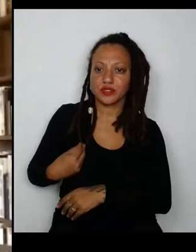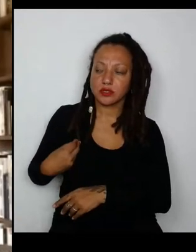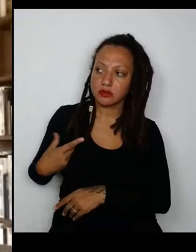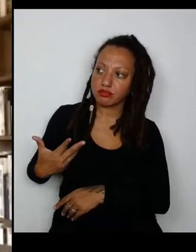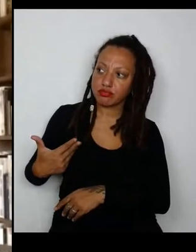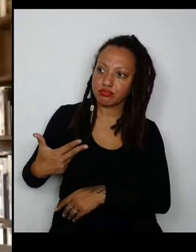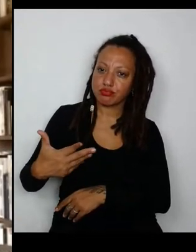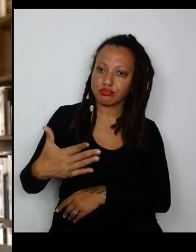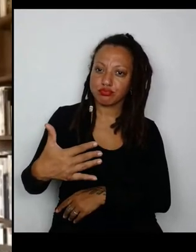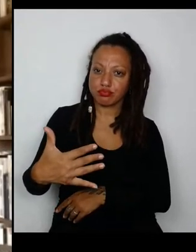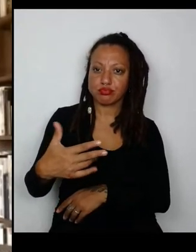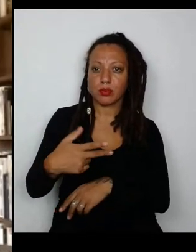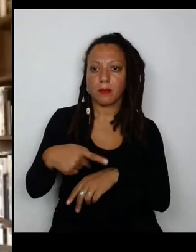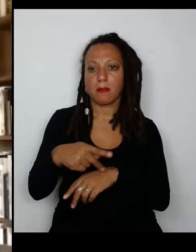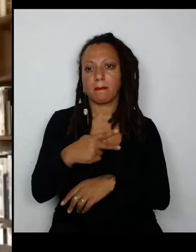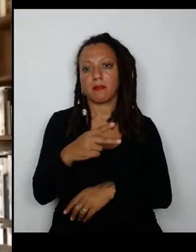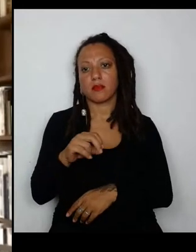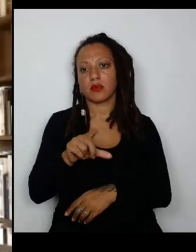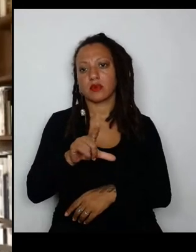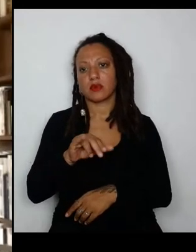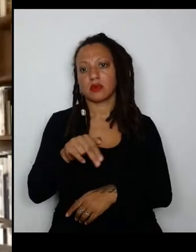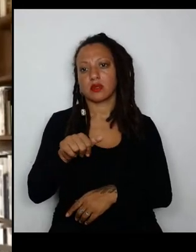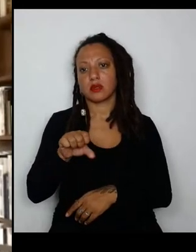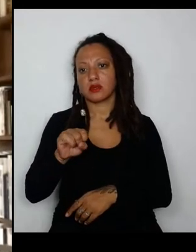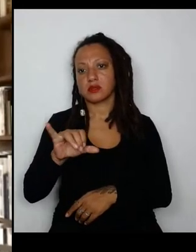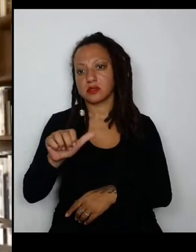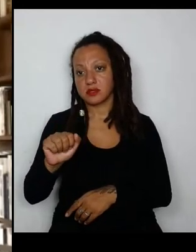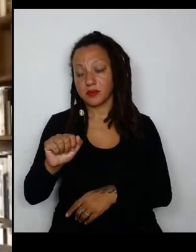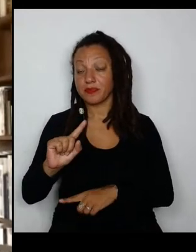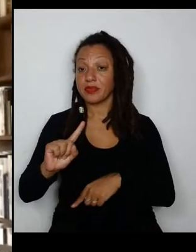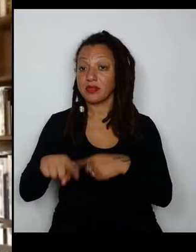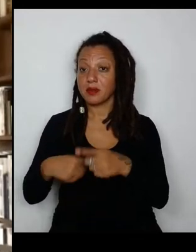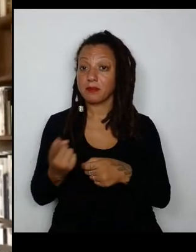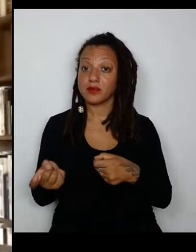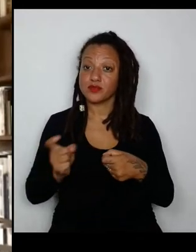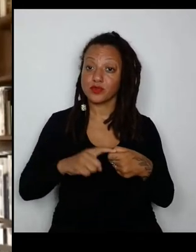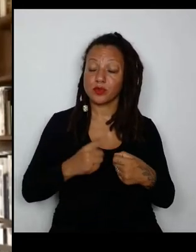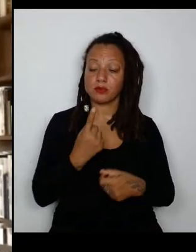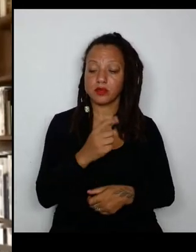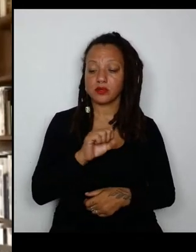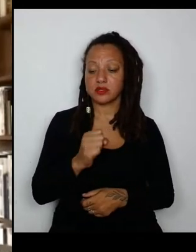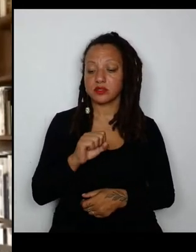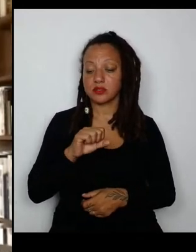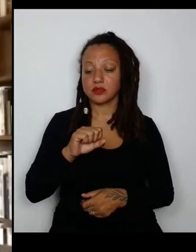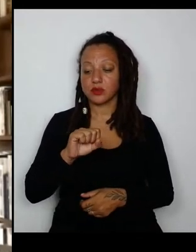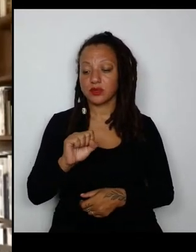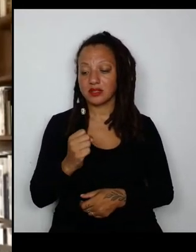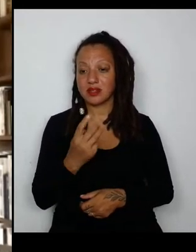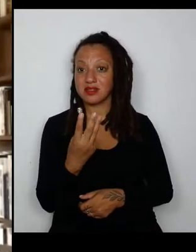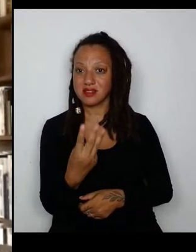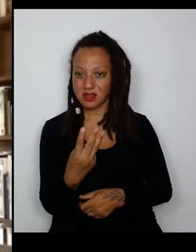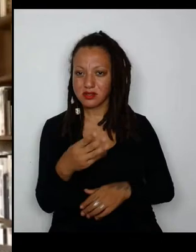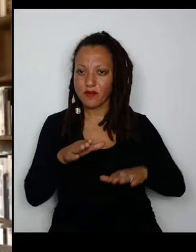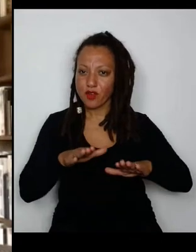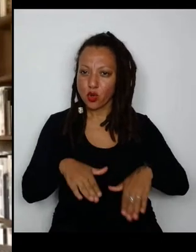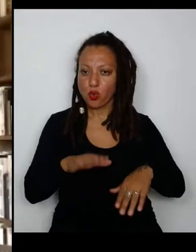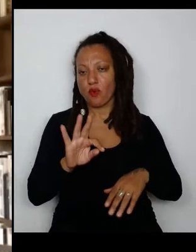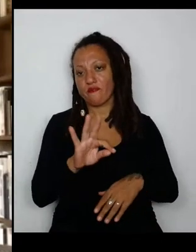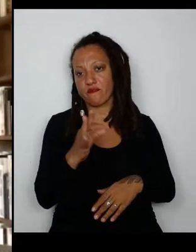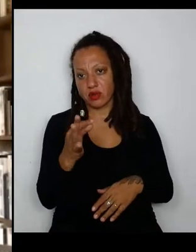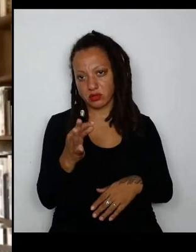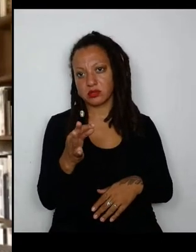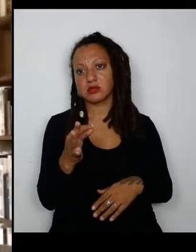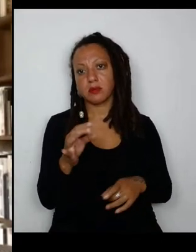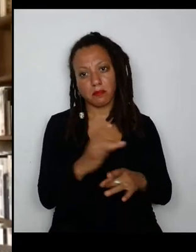there in 1893 after his brief interlude back in france um we we do see that sort of